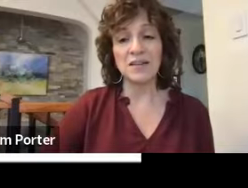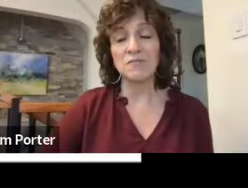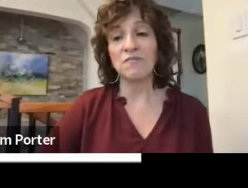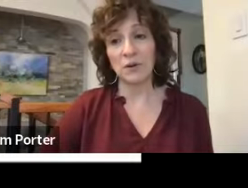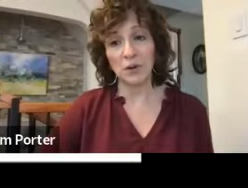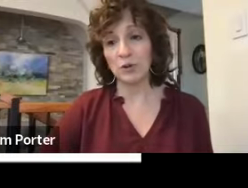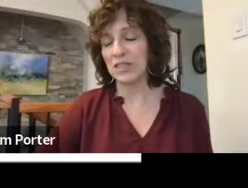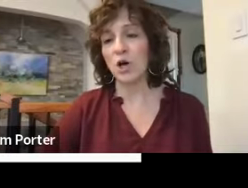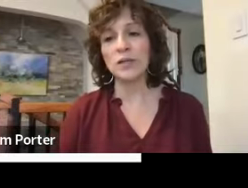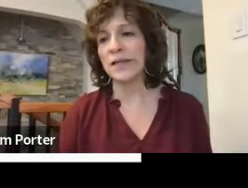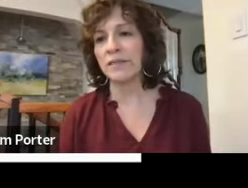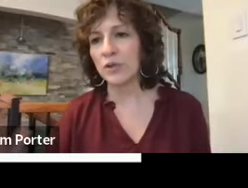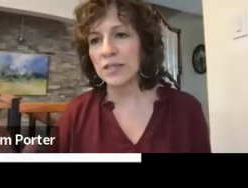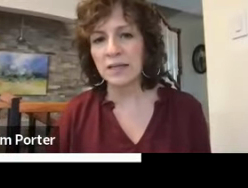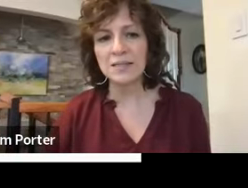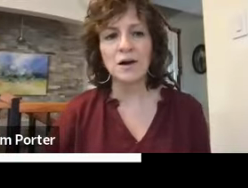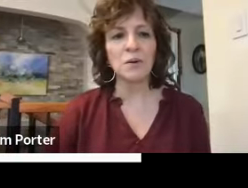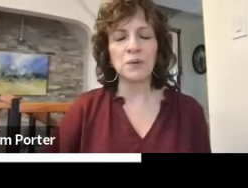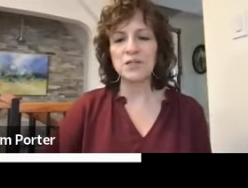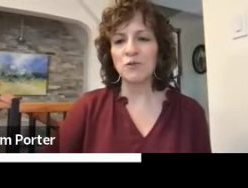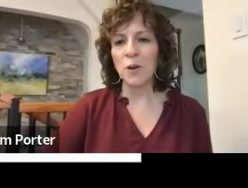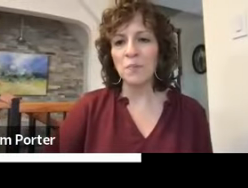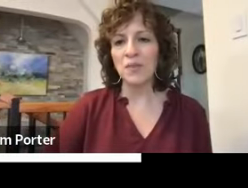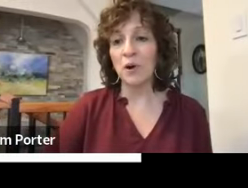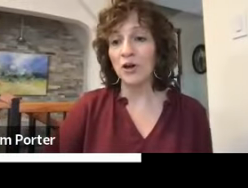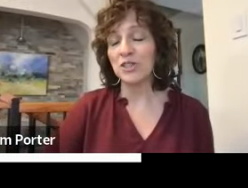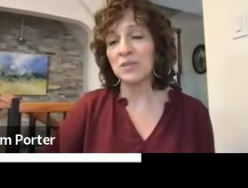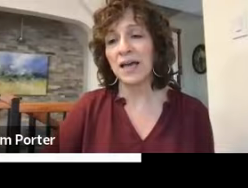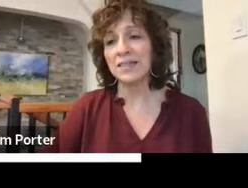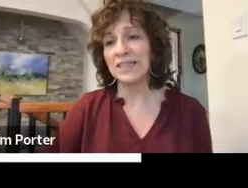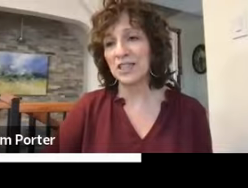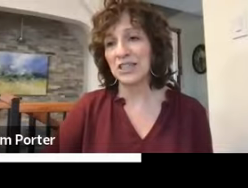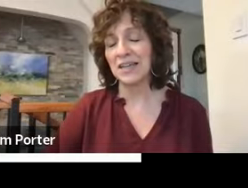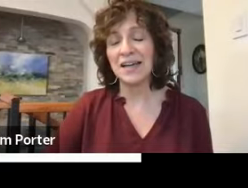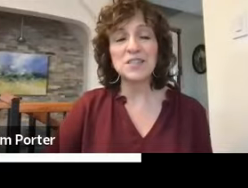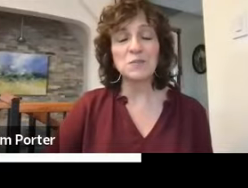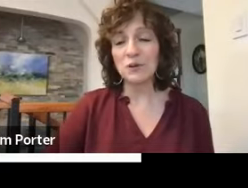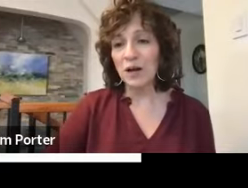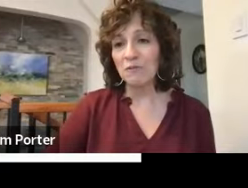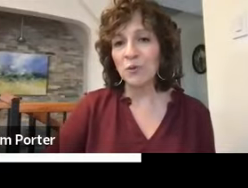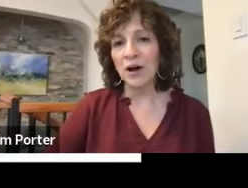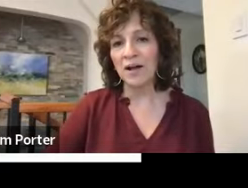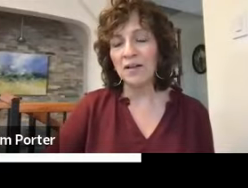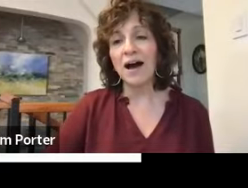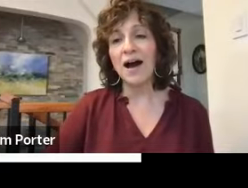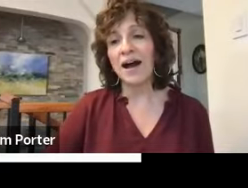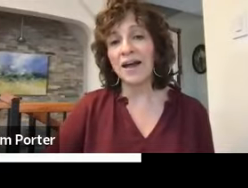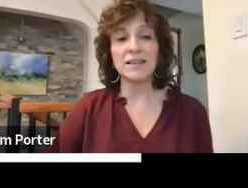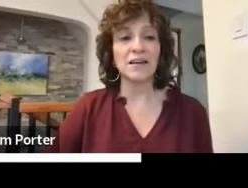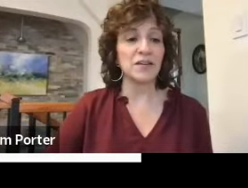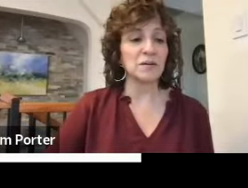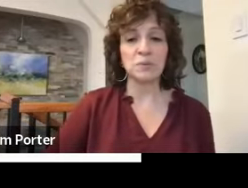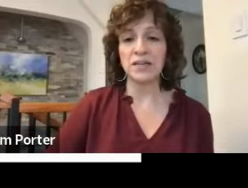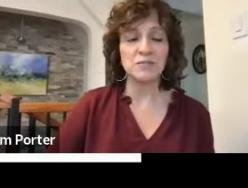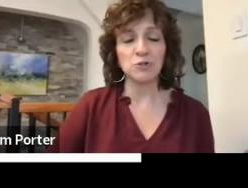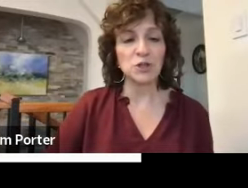video that is very old. It's only like 30 seconds long, but it's from the Partnership to End Addiction. It's been around for a while. I